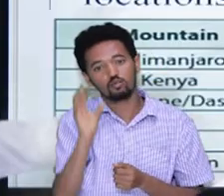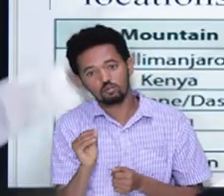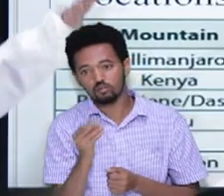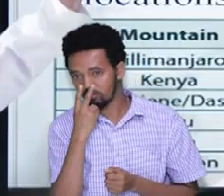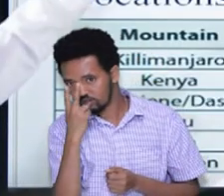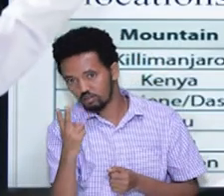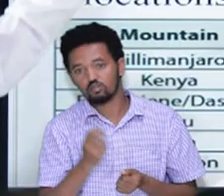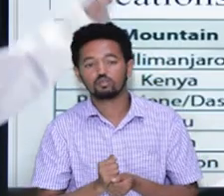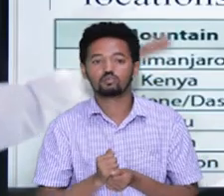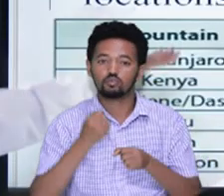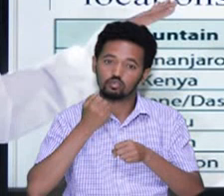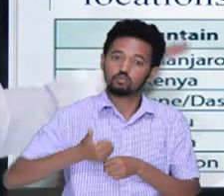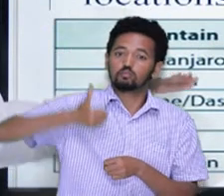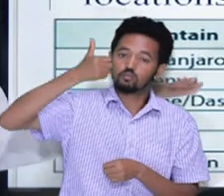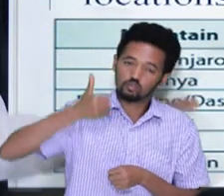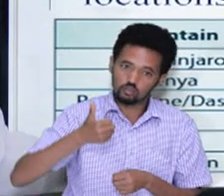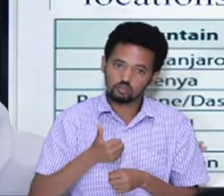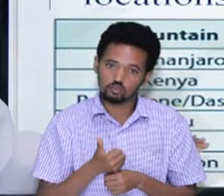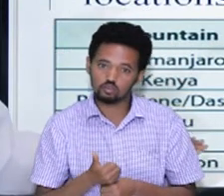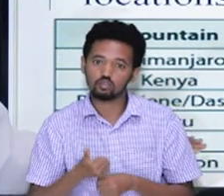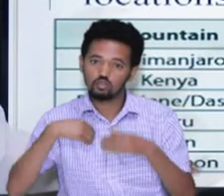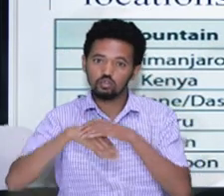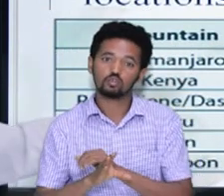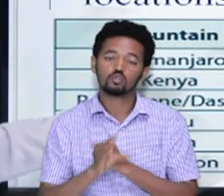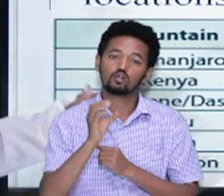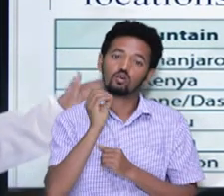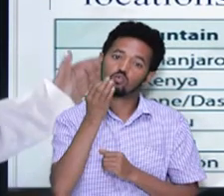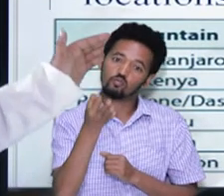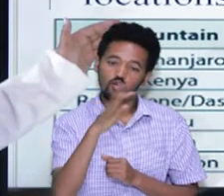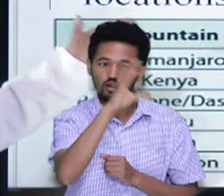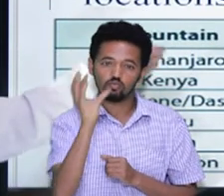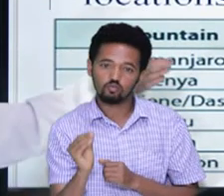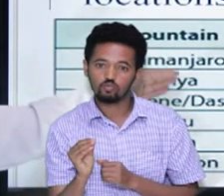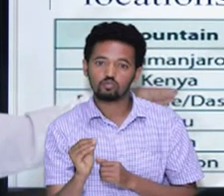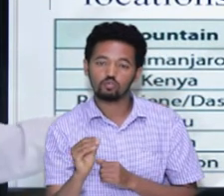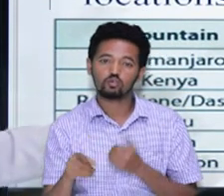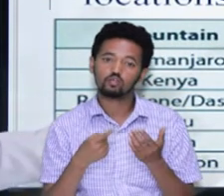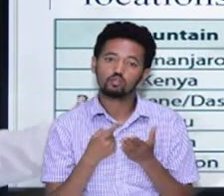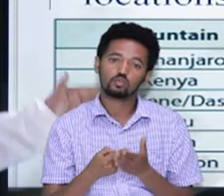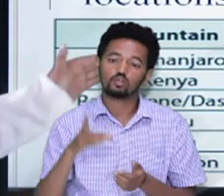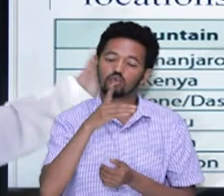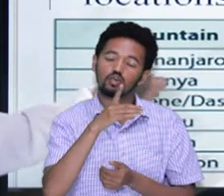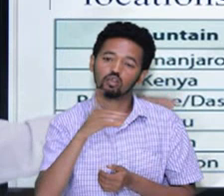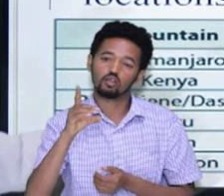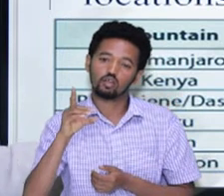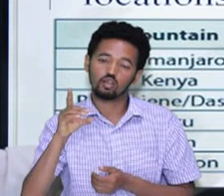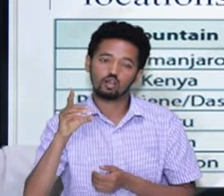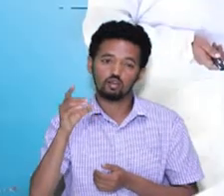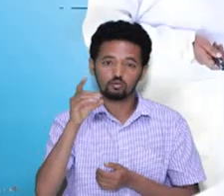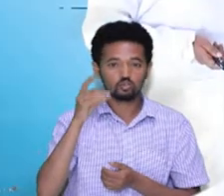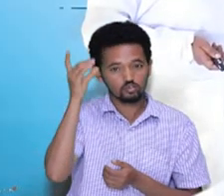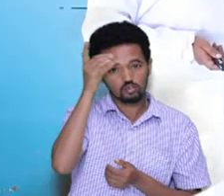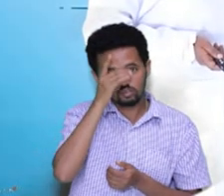Let us see the major volcanic mountains of Africa. These are Mount Kilimanjaro, Mount